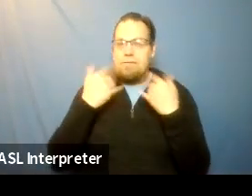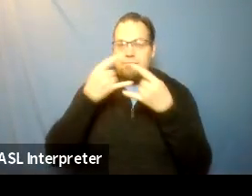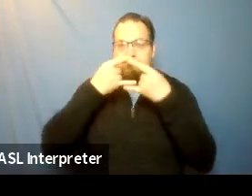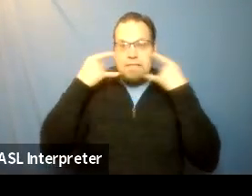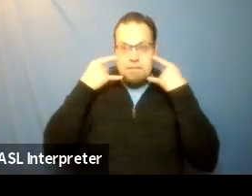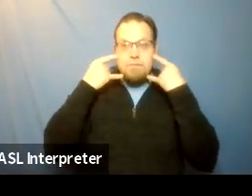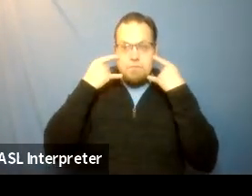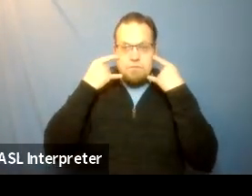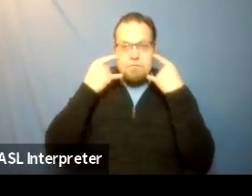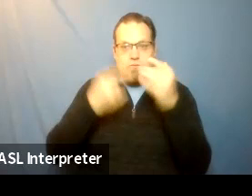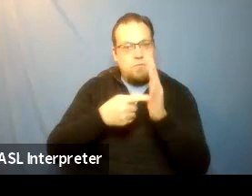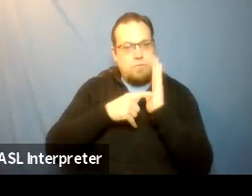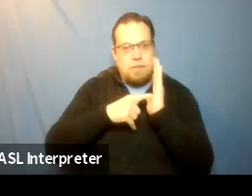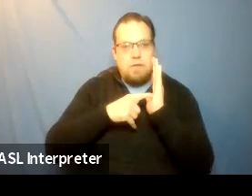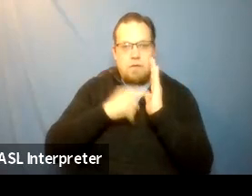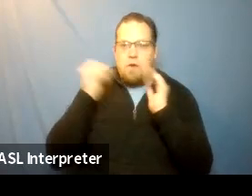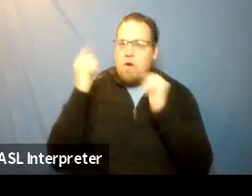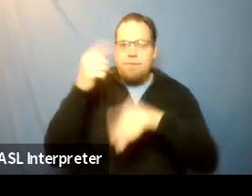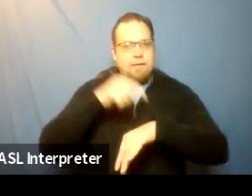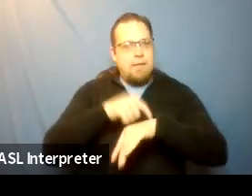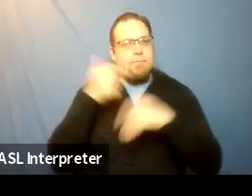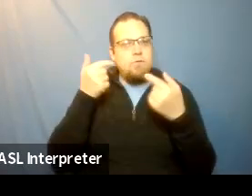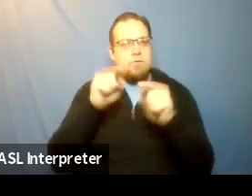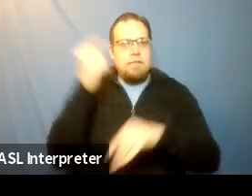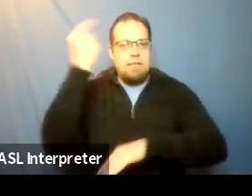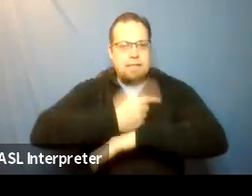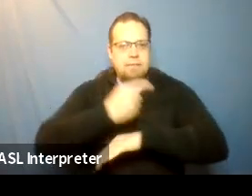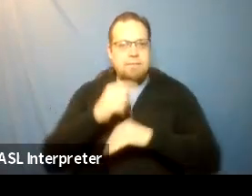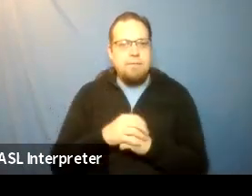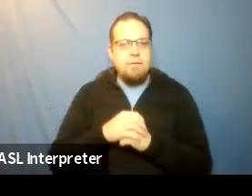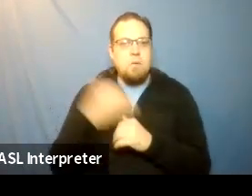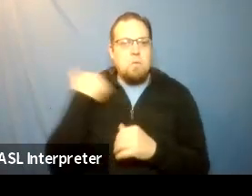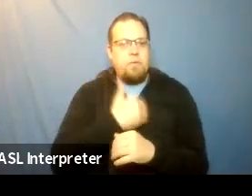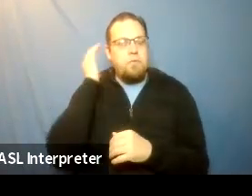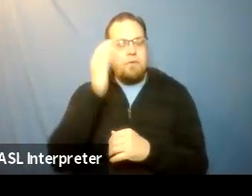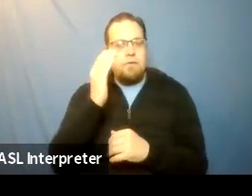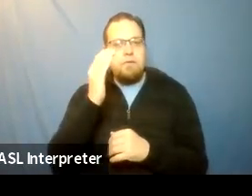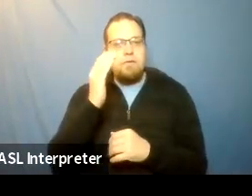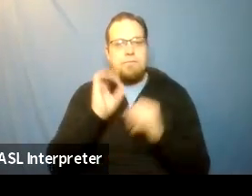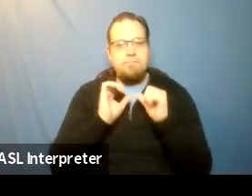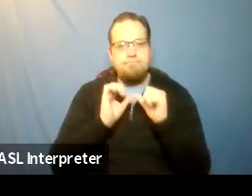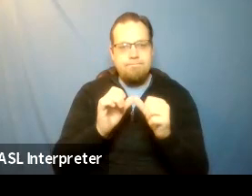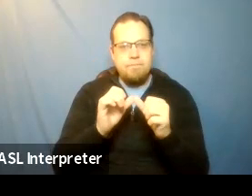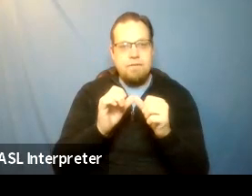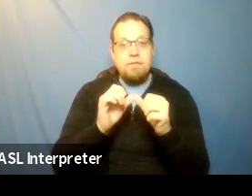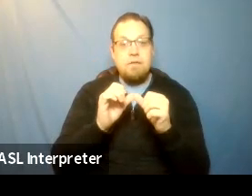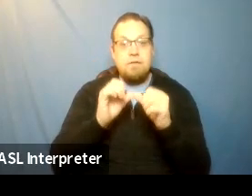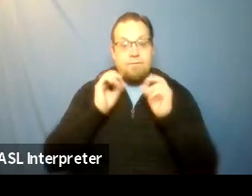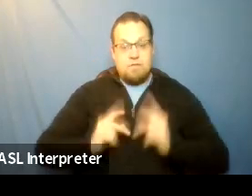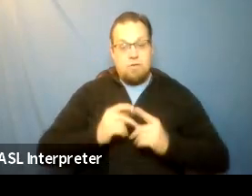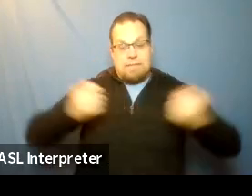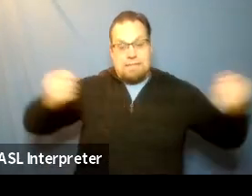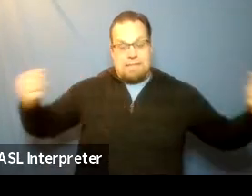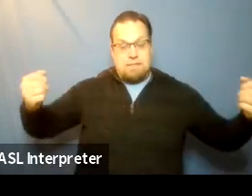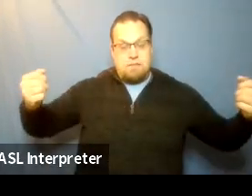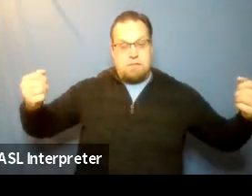coverings at all times during the school day. We will be maintaining physical distancing, and we've set